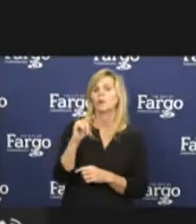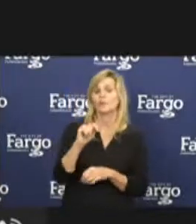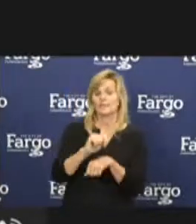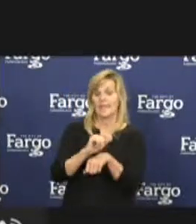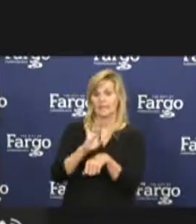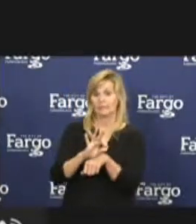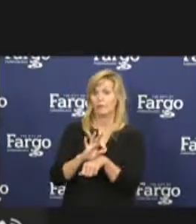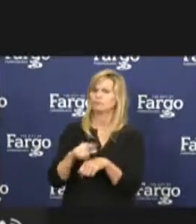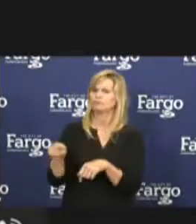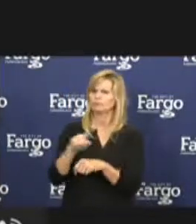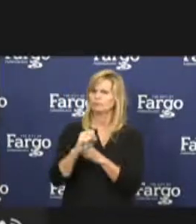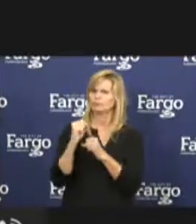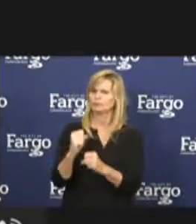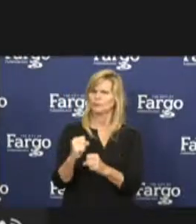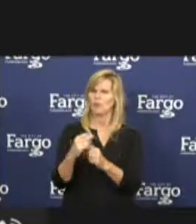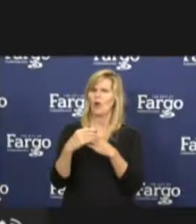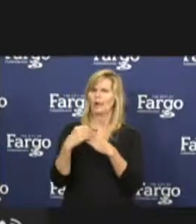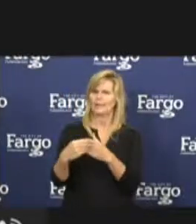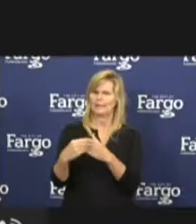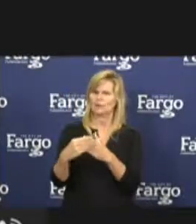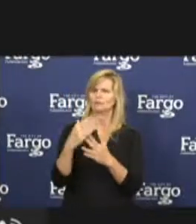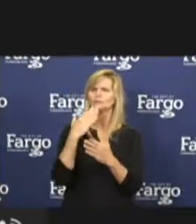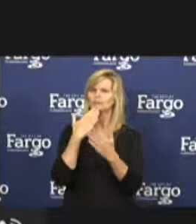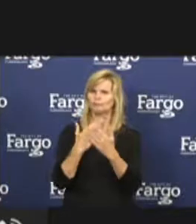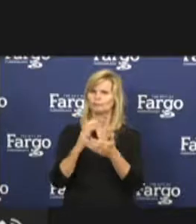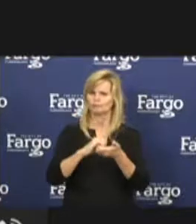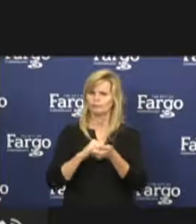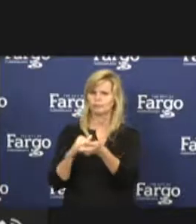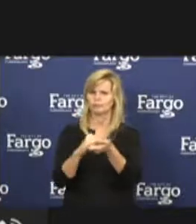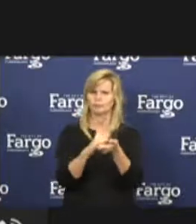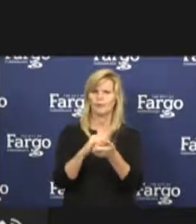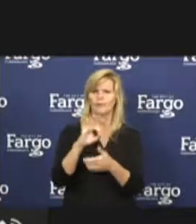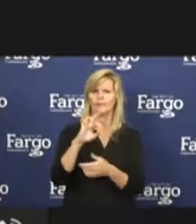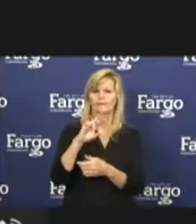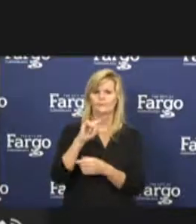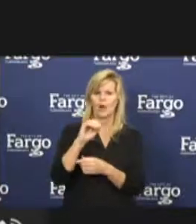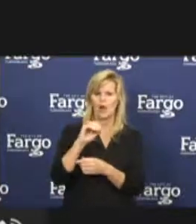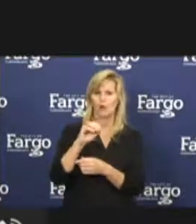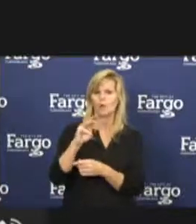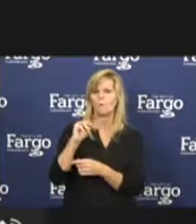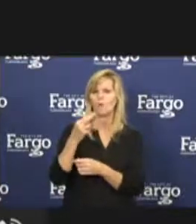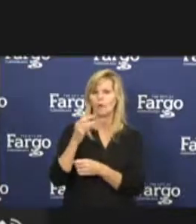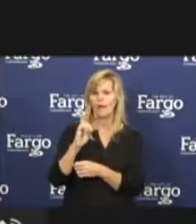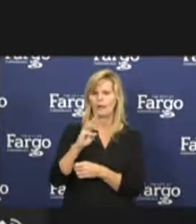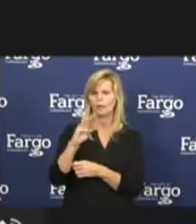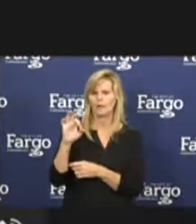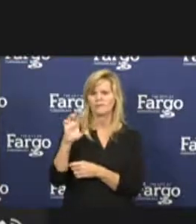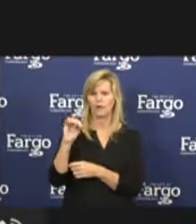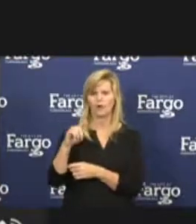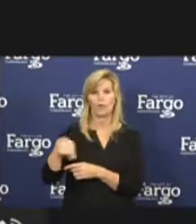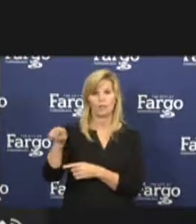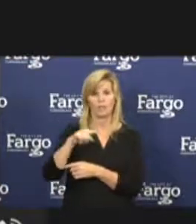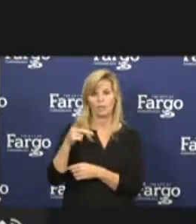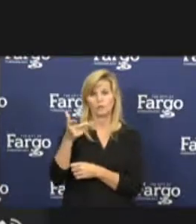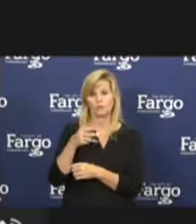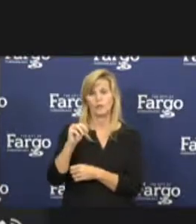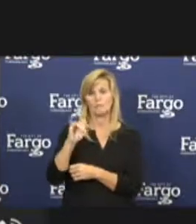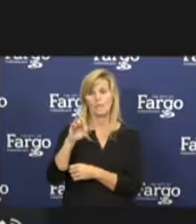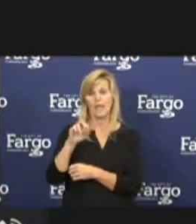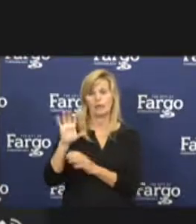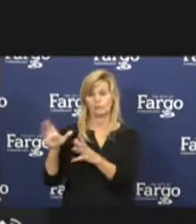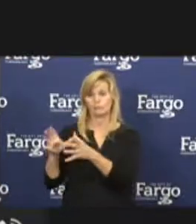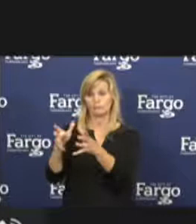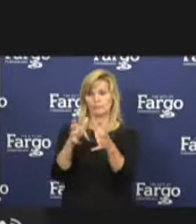very strong leadership and collaboration from the mayors of Fargo, West Fargo, and Moorhead, from local public health, the